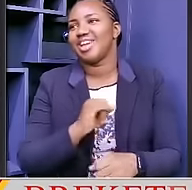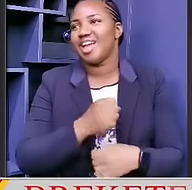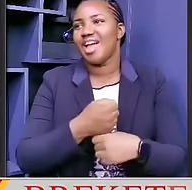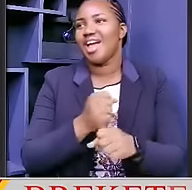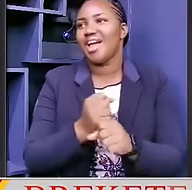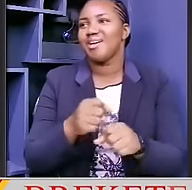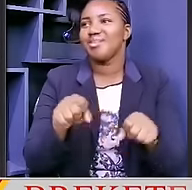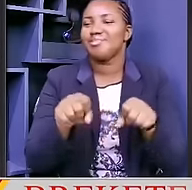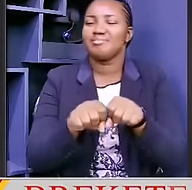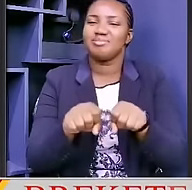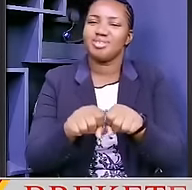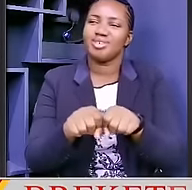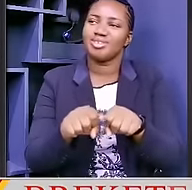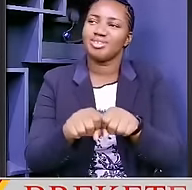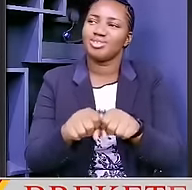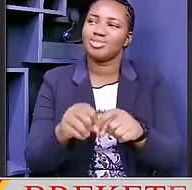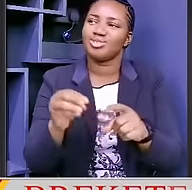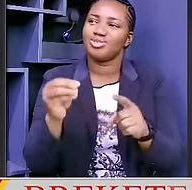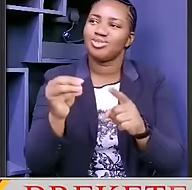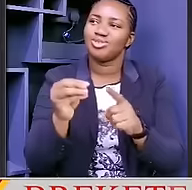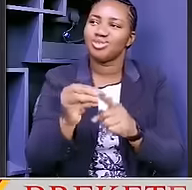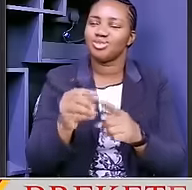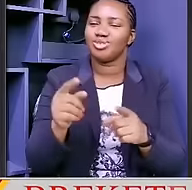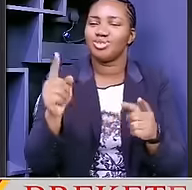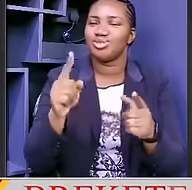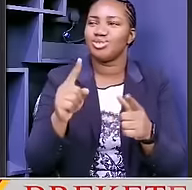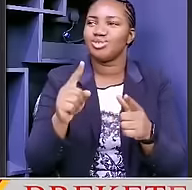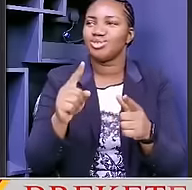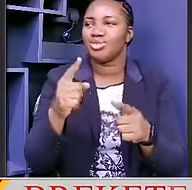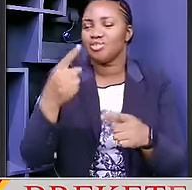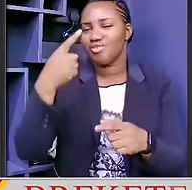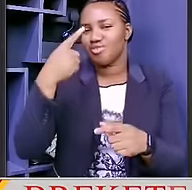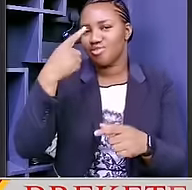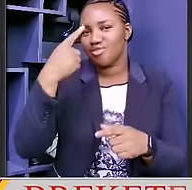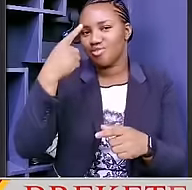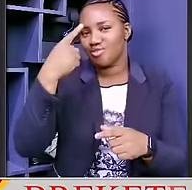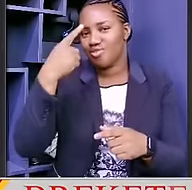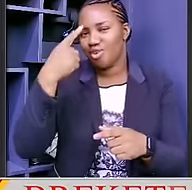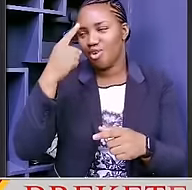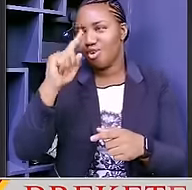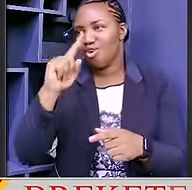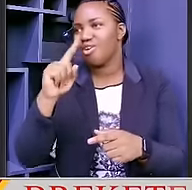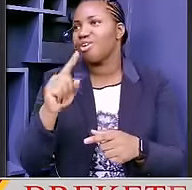Oh yeah, bring a milk we see. He won't go bring the shoe.